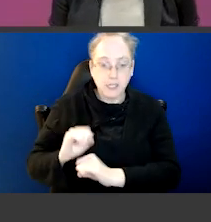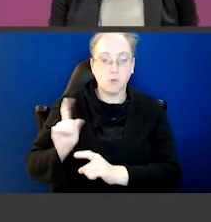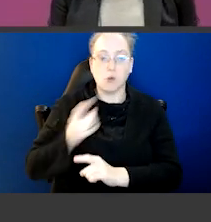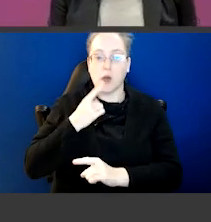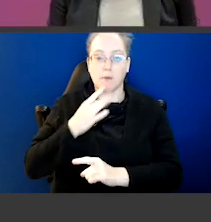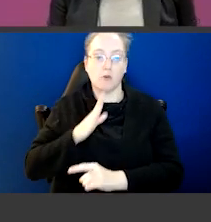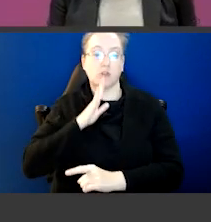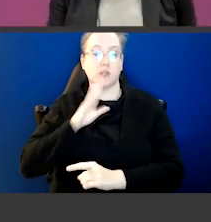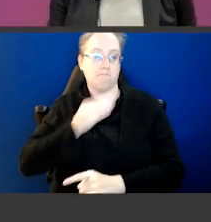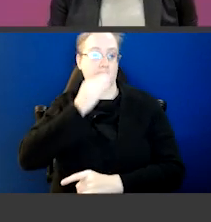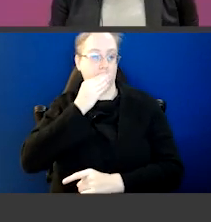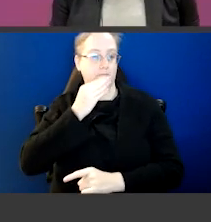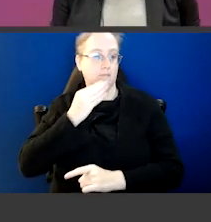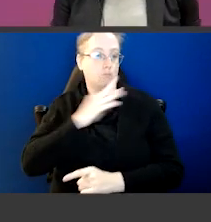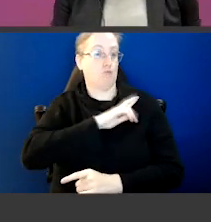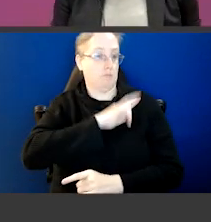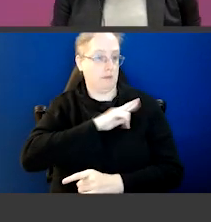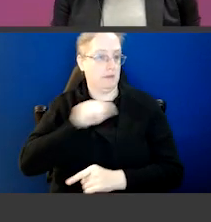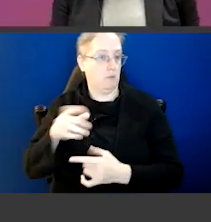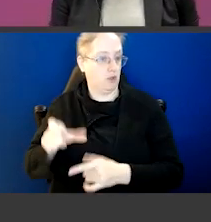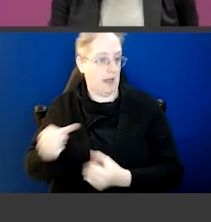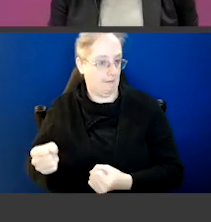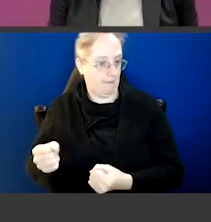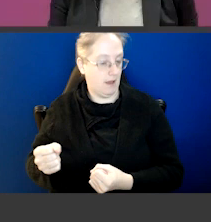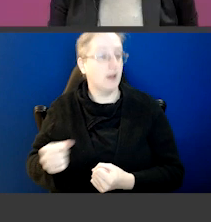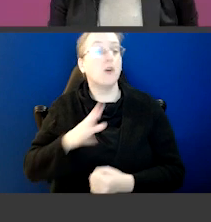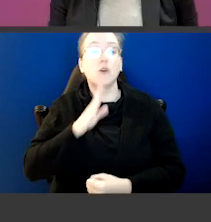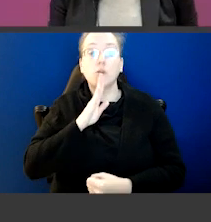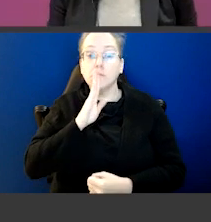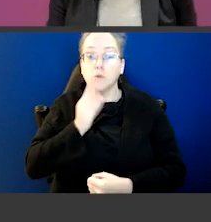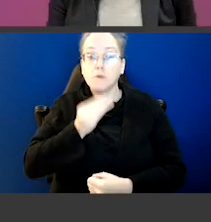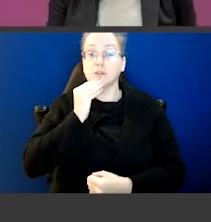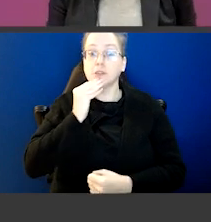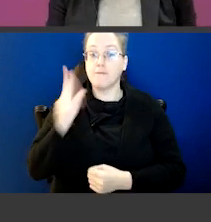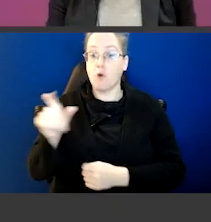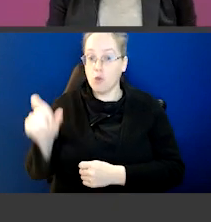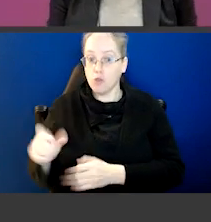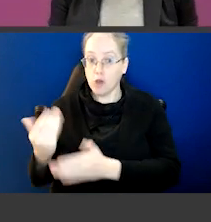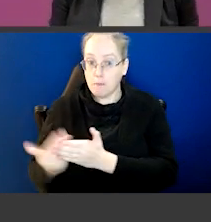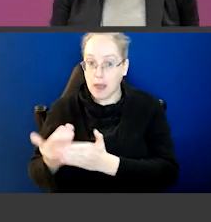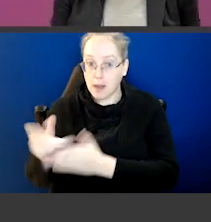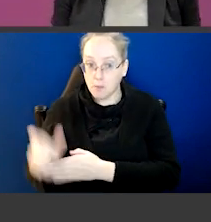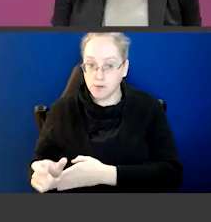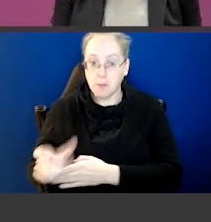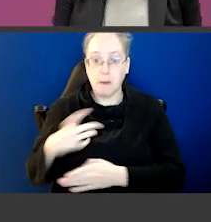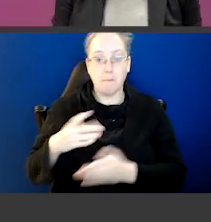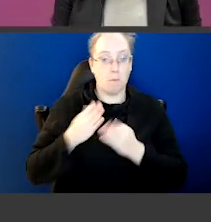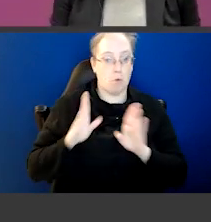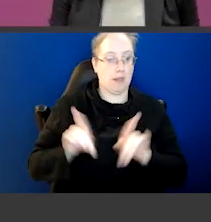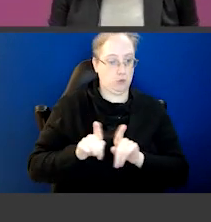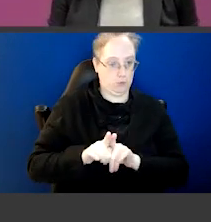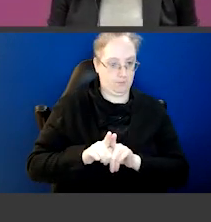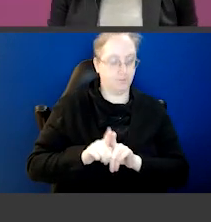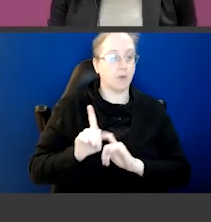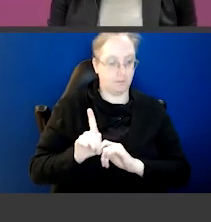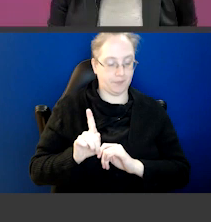Now, these confidentiality obligations apply both to the complainant, but also more broadly often. So first,